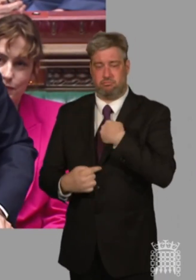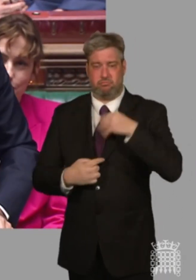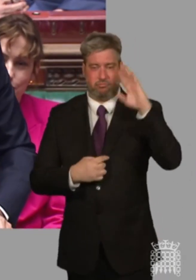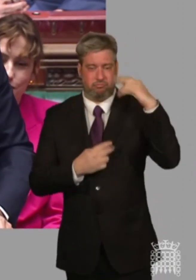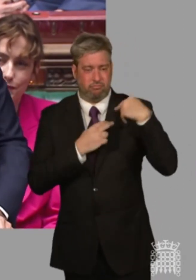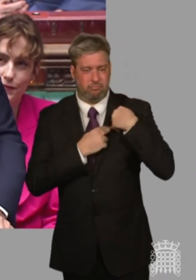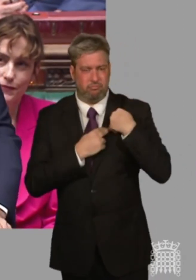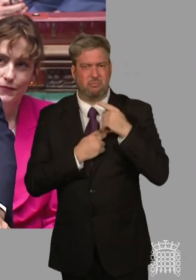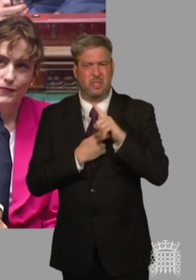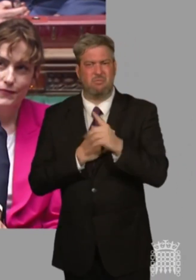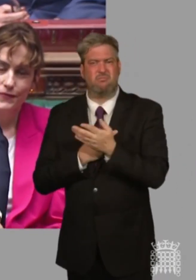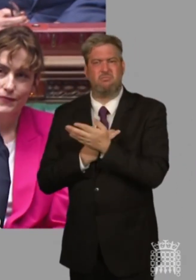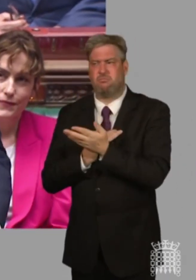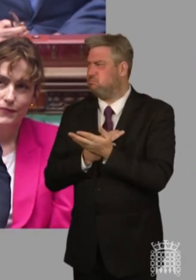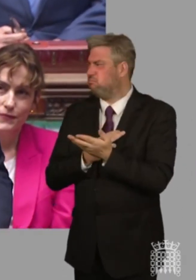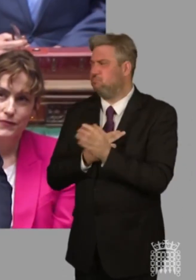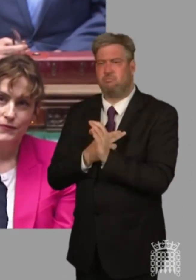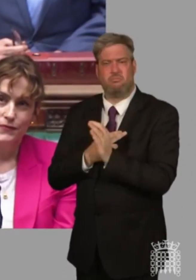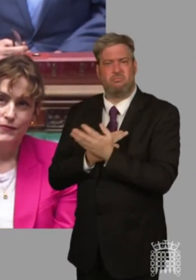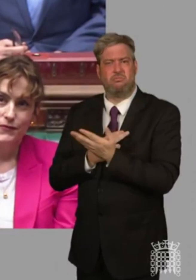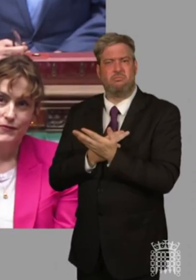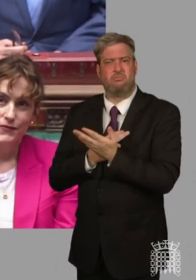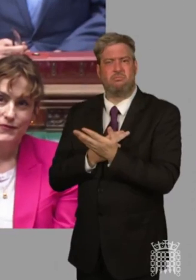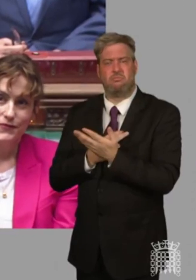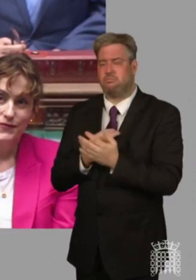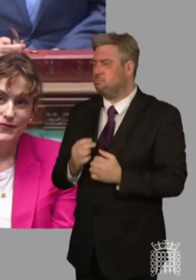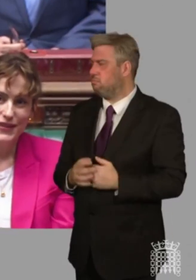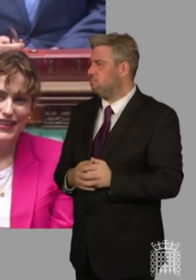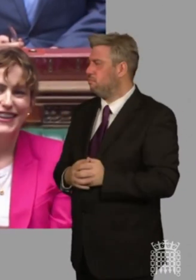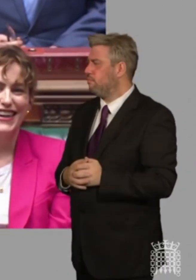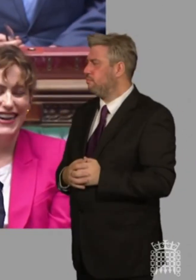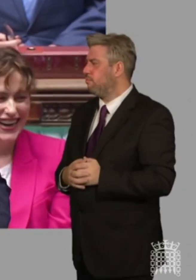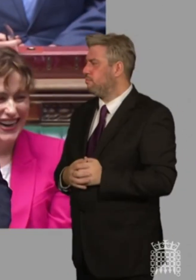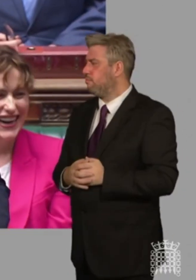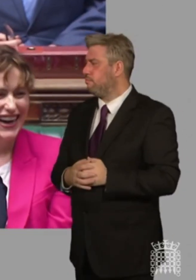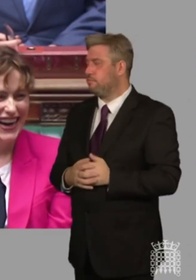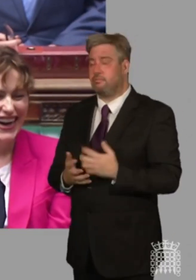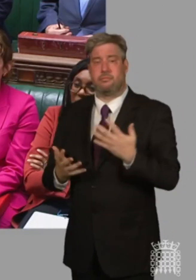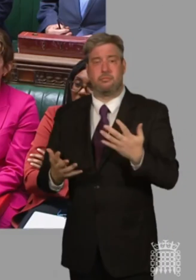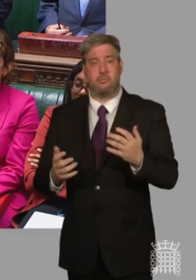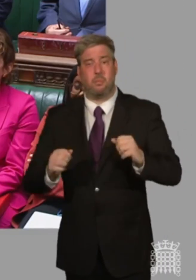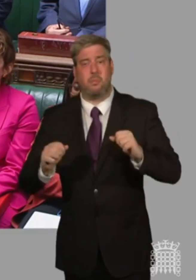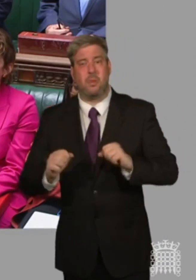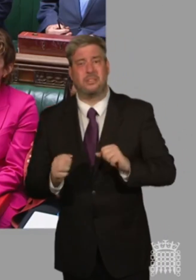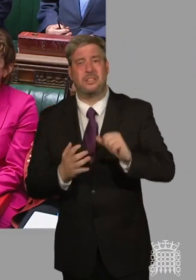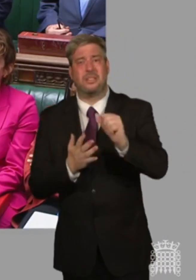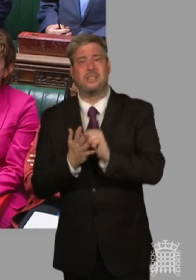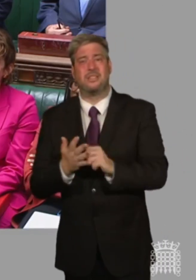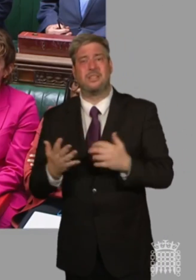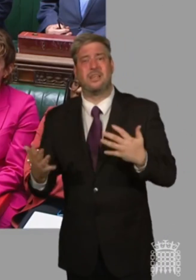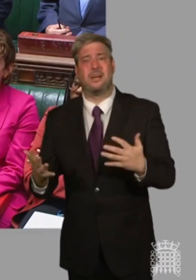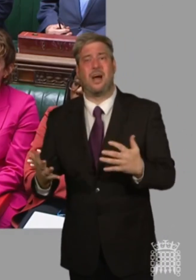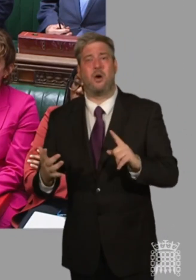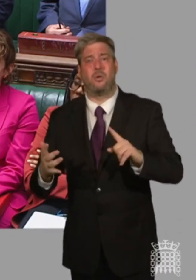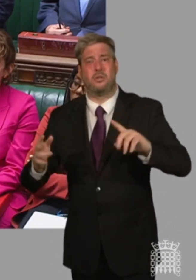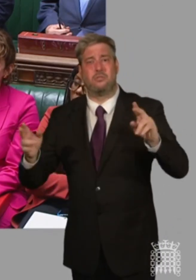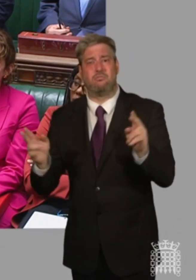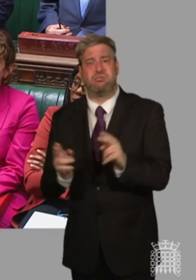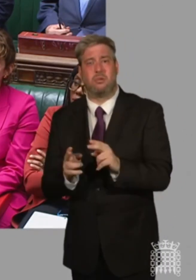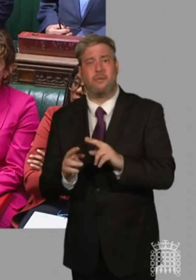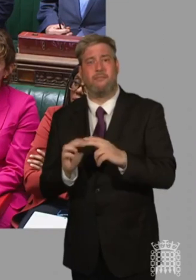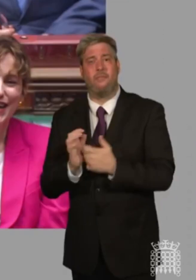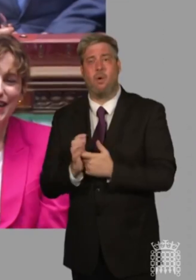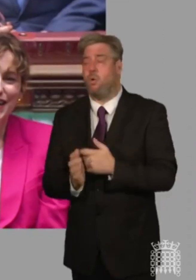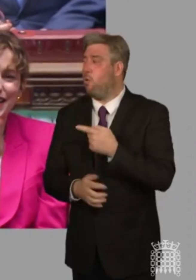Speaker, to hear about promises from someone who's broken every single promise he was elected on. I mean, I think I counted almost 30